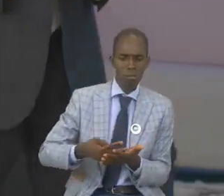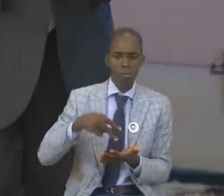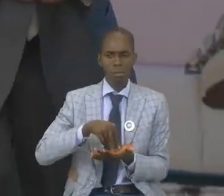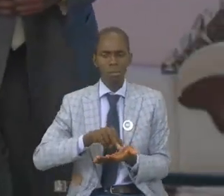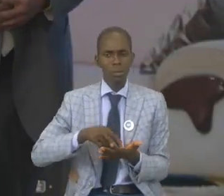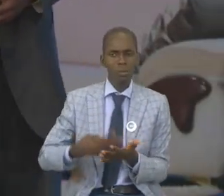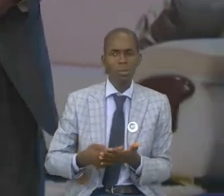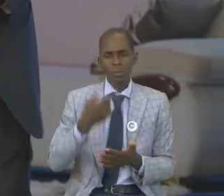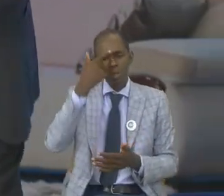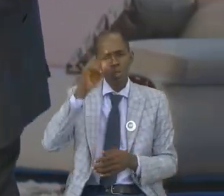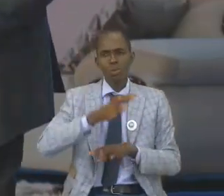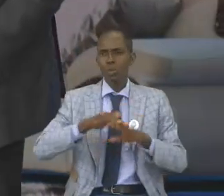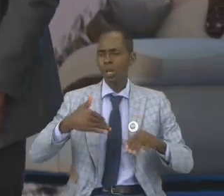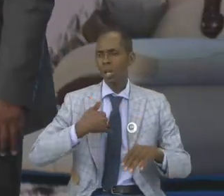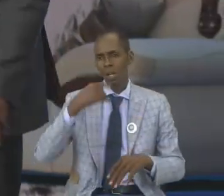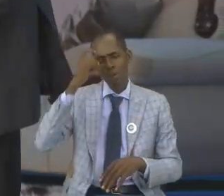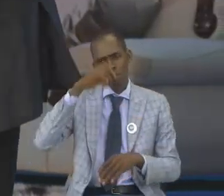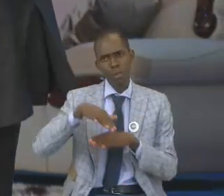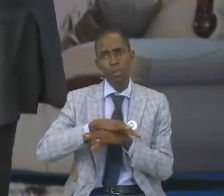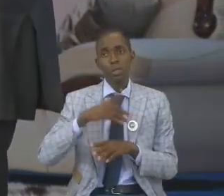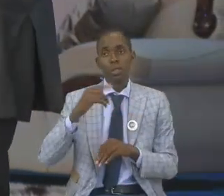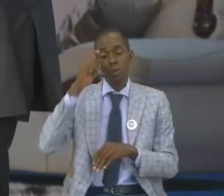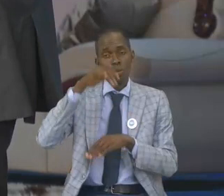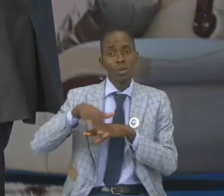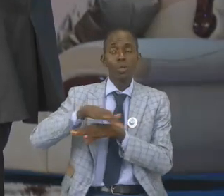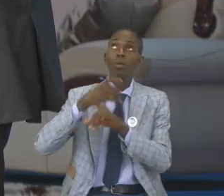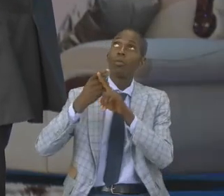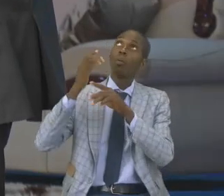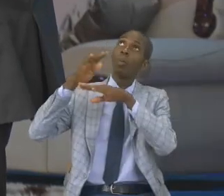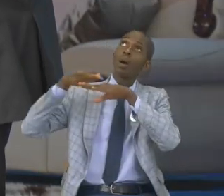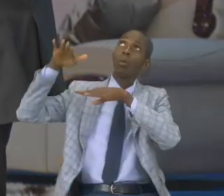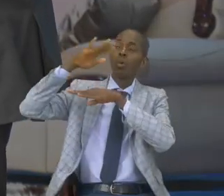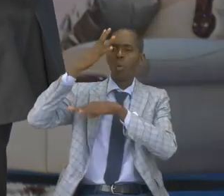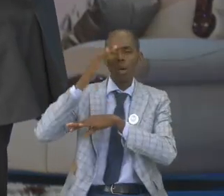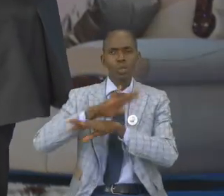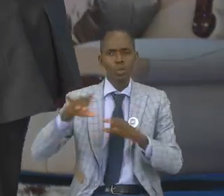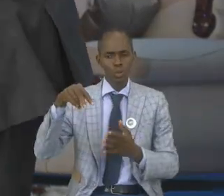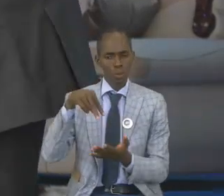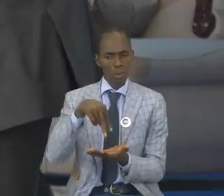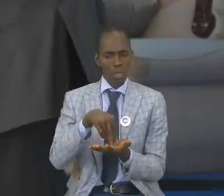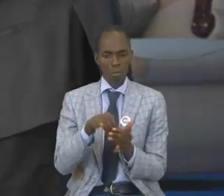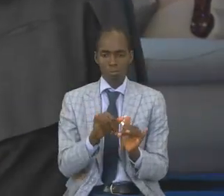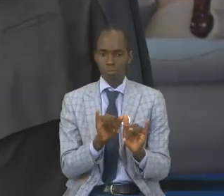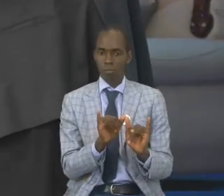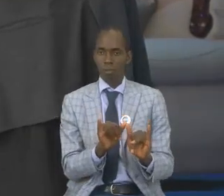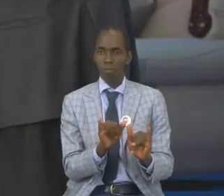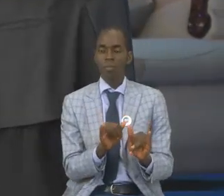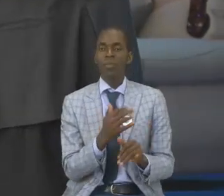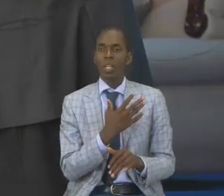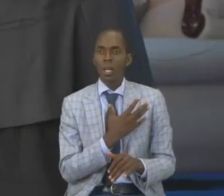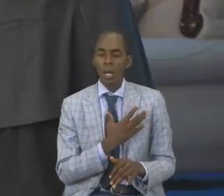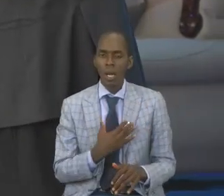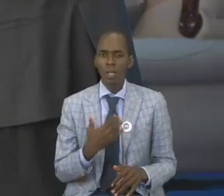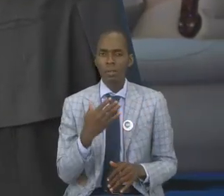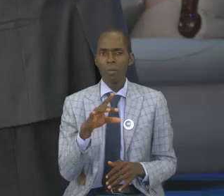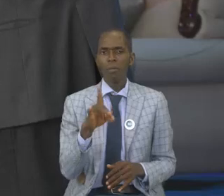don't have wisdom, the wisdom from above. Why don't you stay and stand still and be wise,